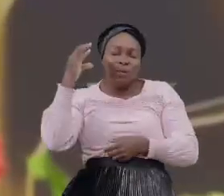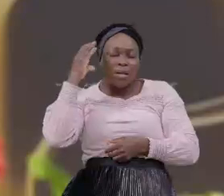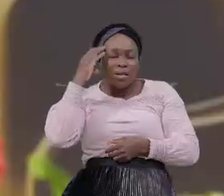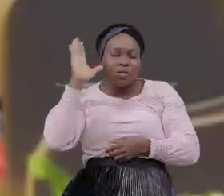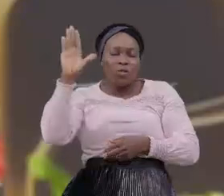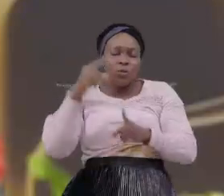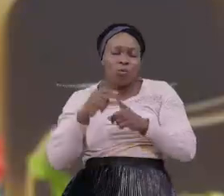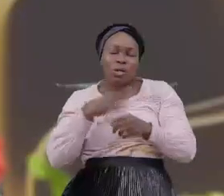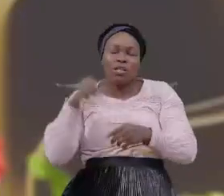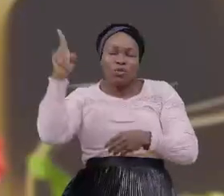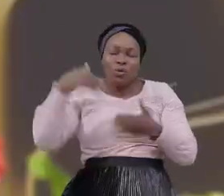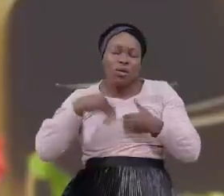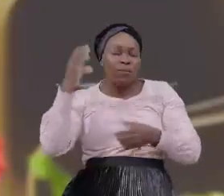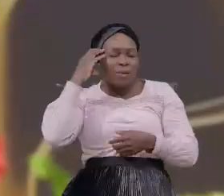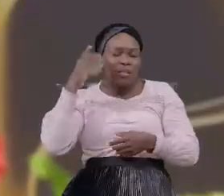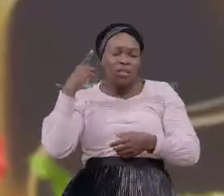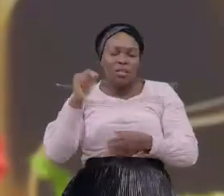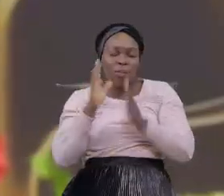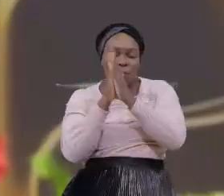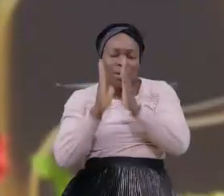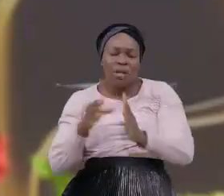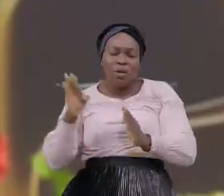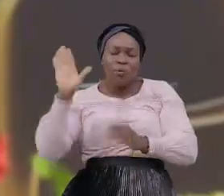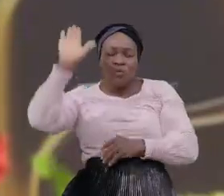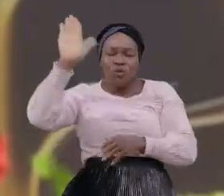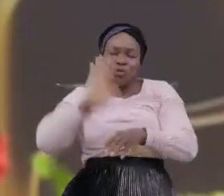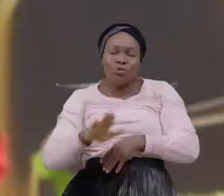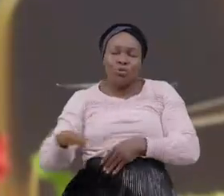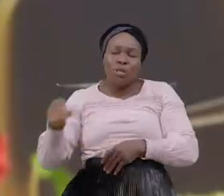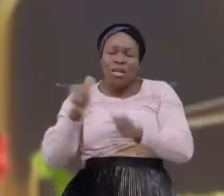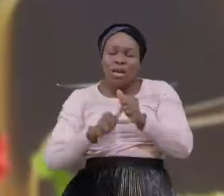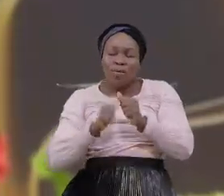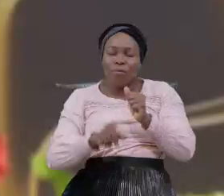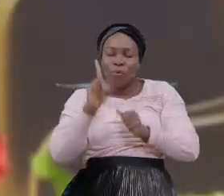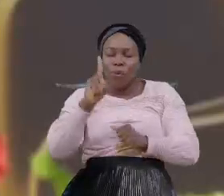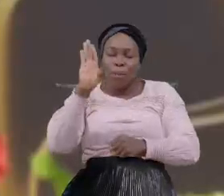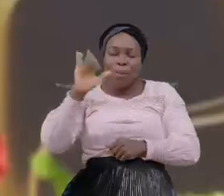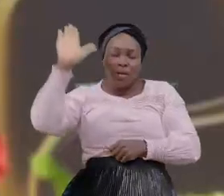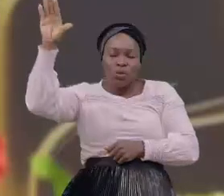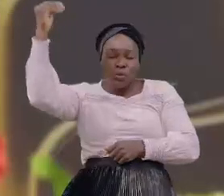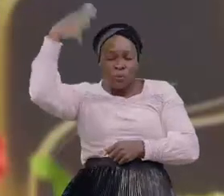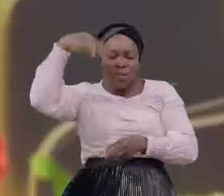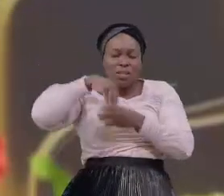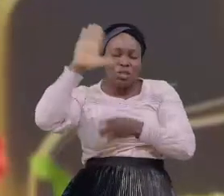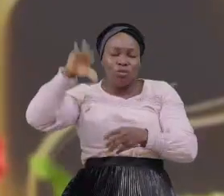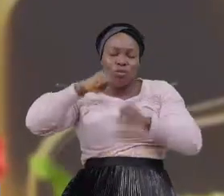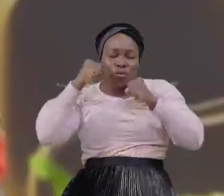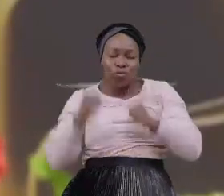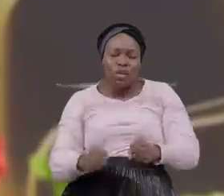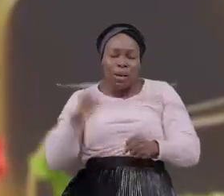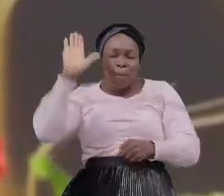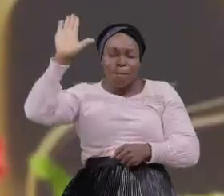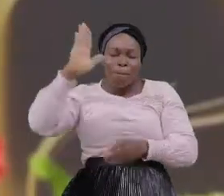children. Everyone will be, by your grace, in your strength, by your spirit,